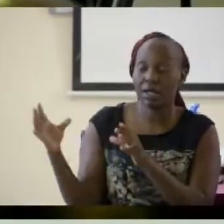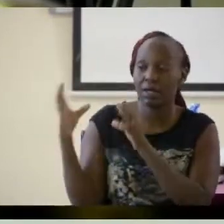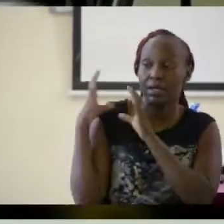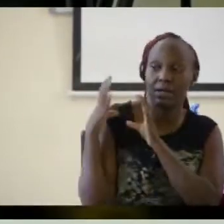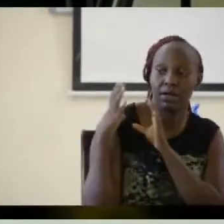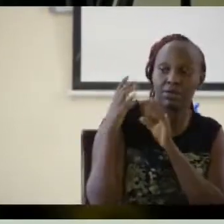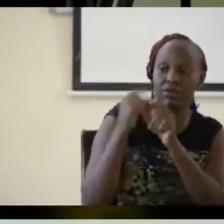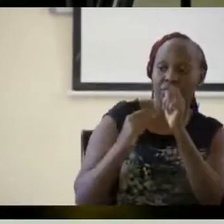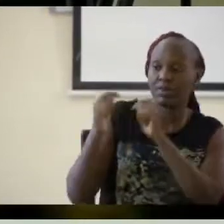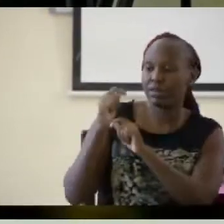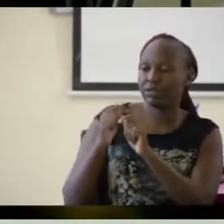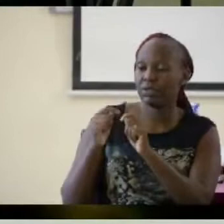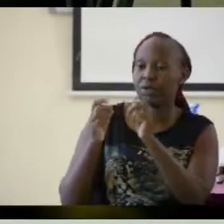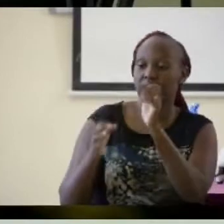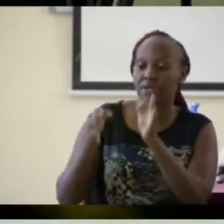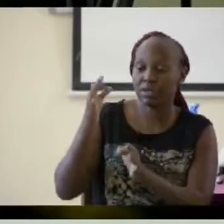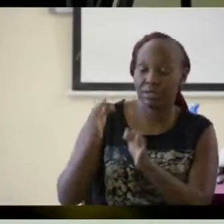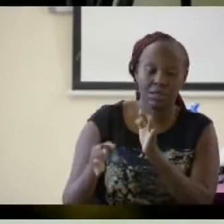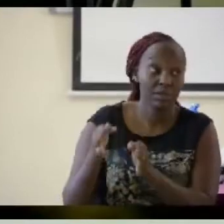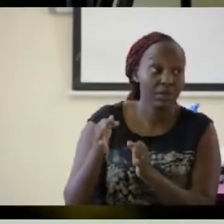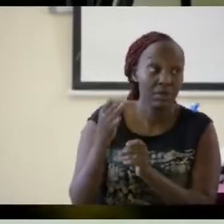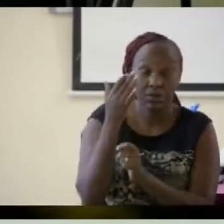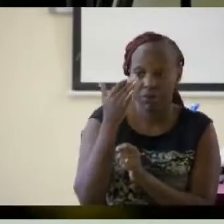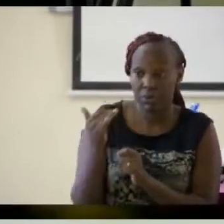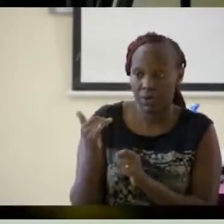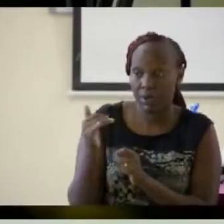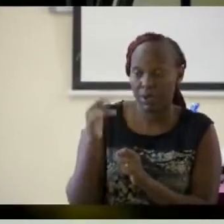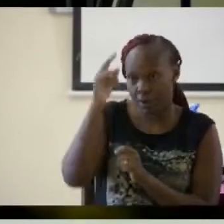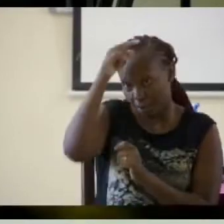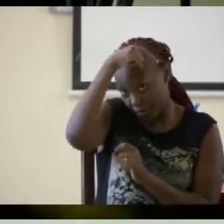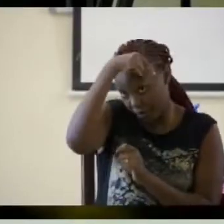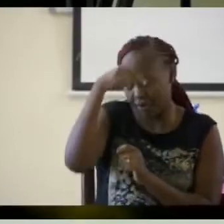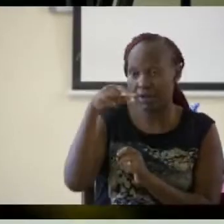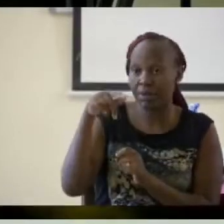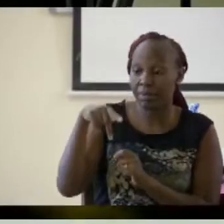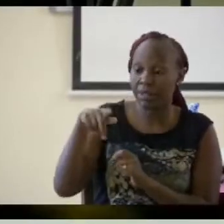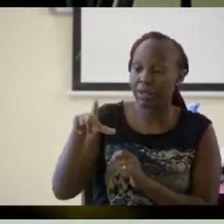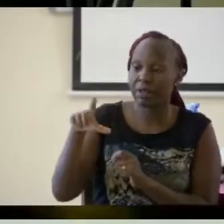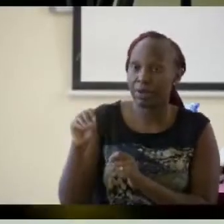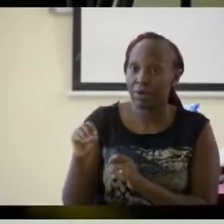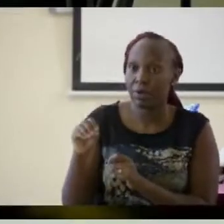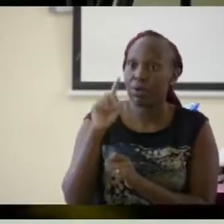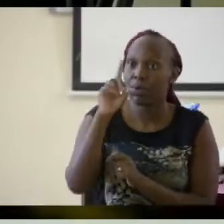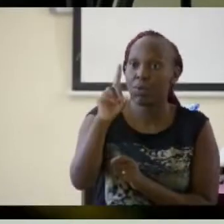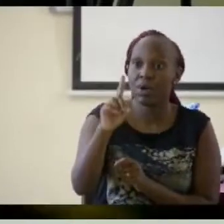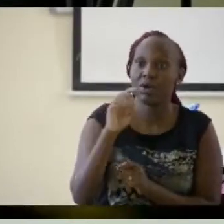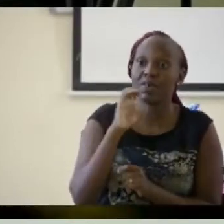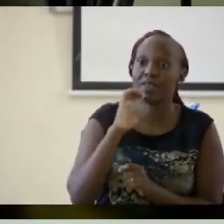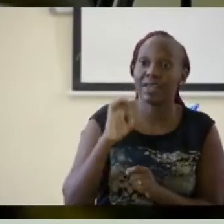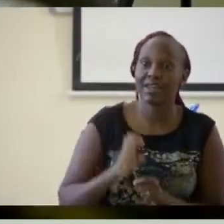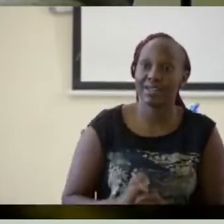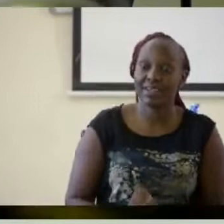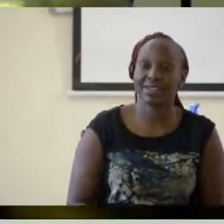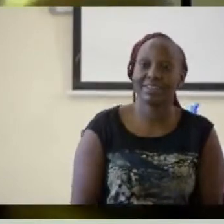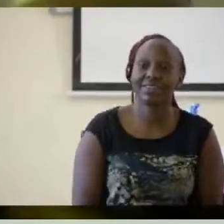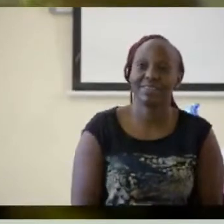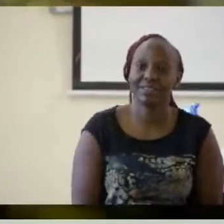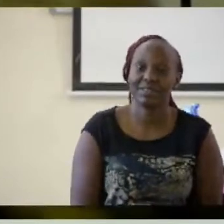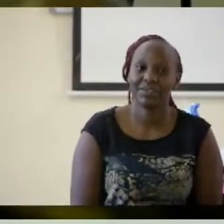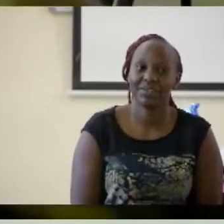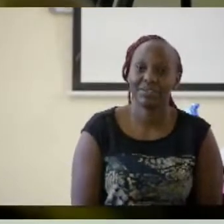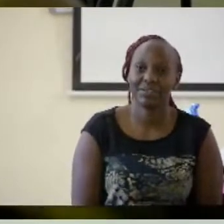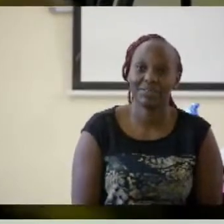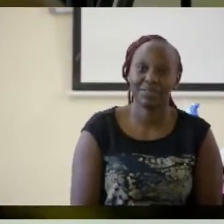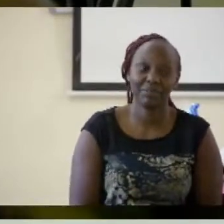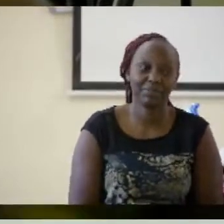of traditional justice, because Professor Lumumba was among the elders that were being